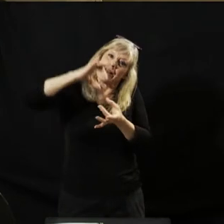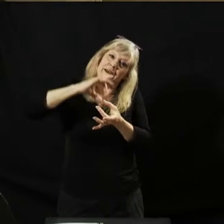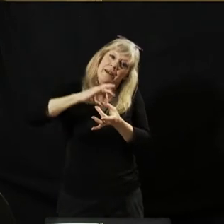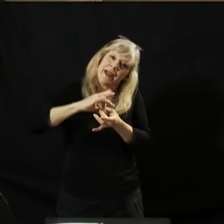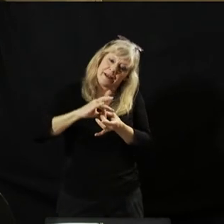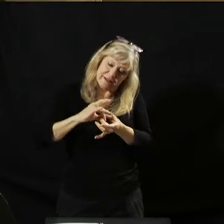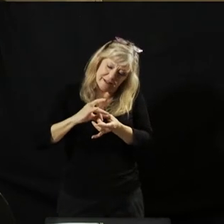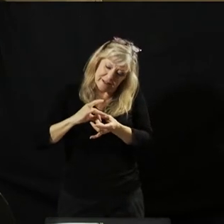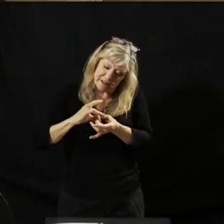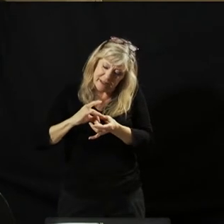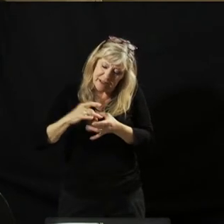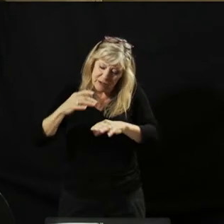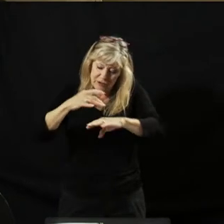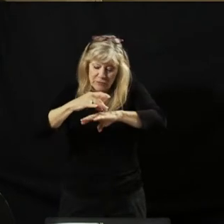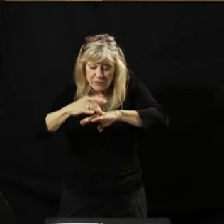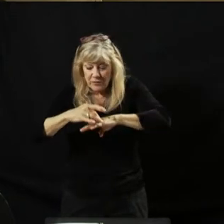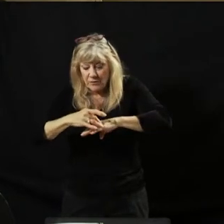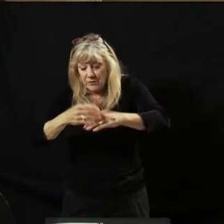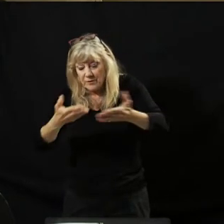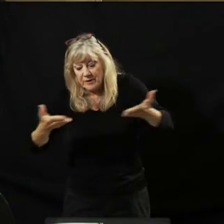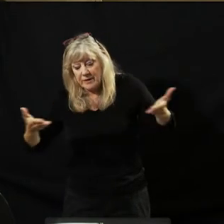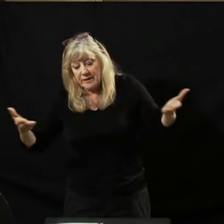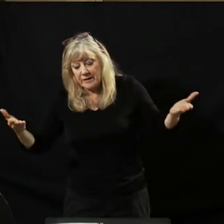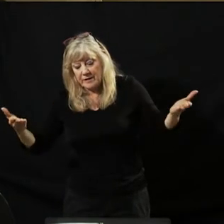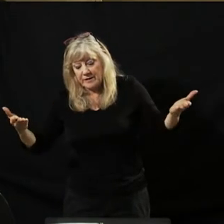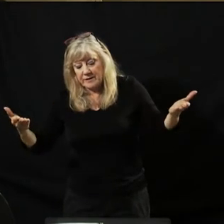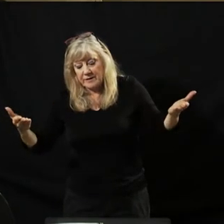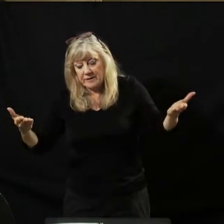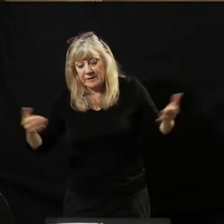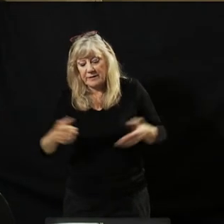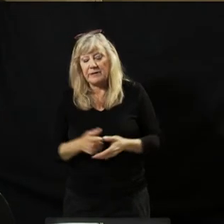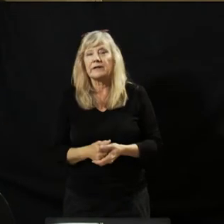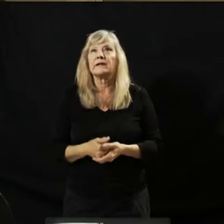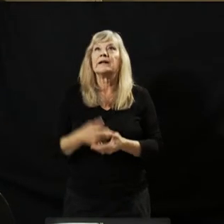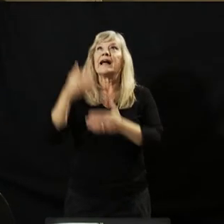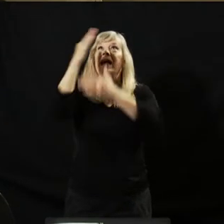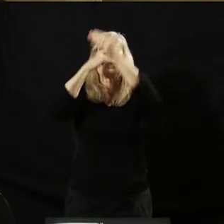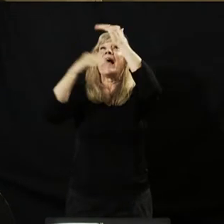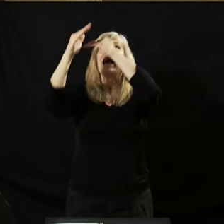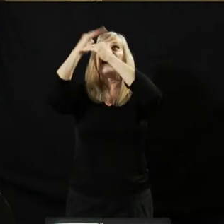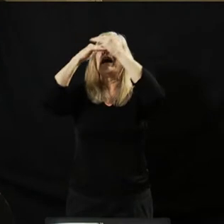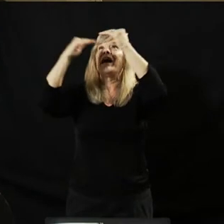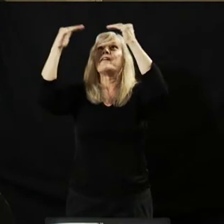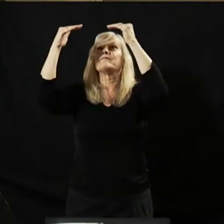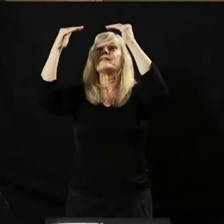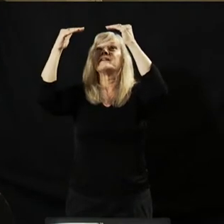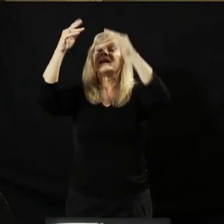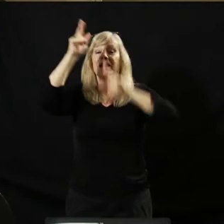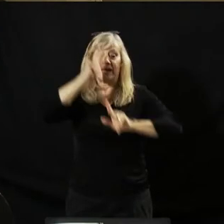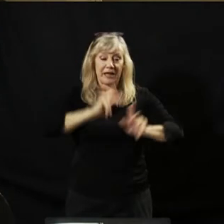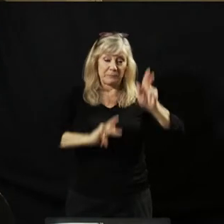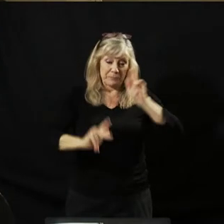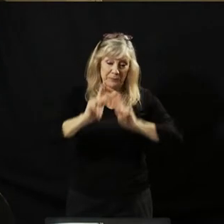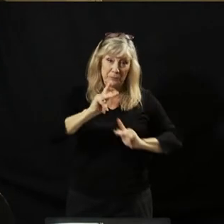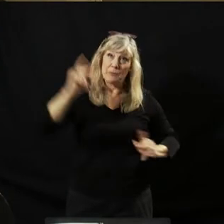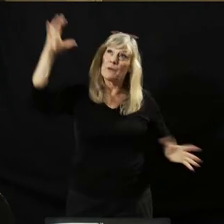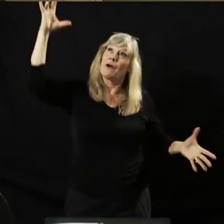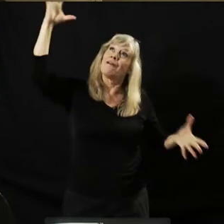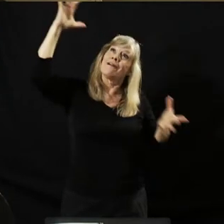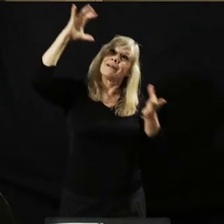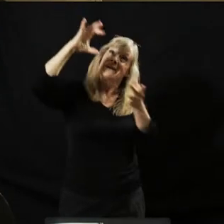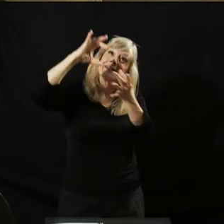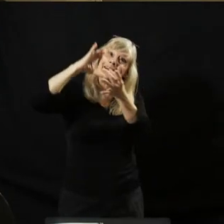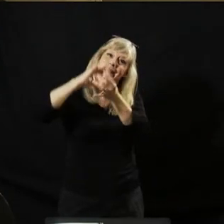those of earth, and divine to the human.